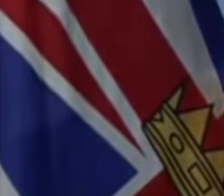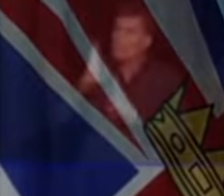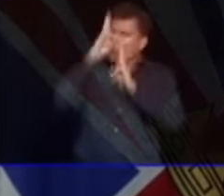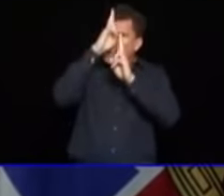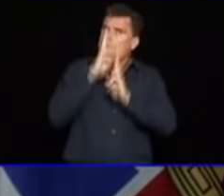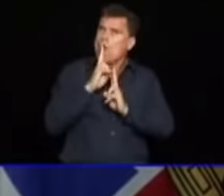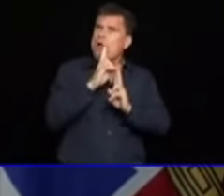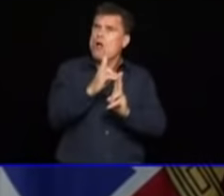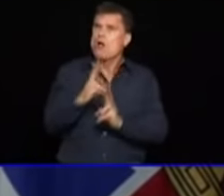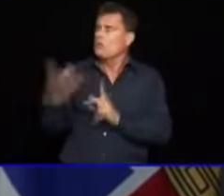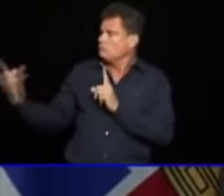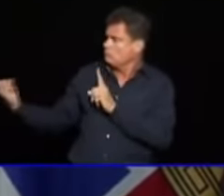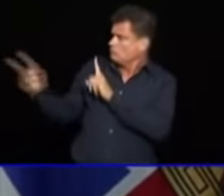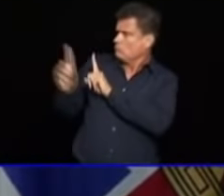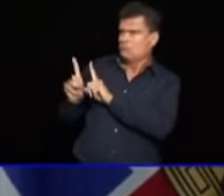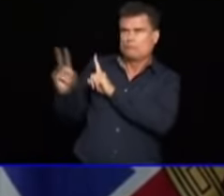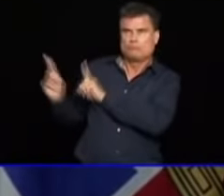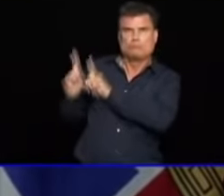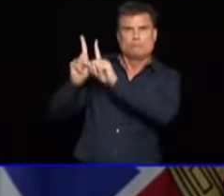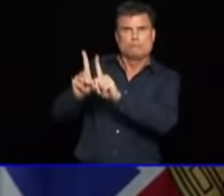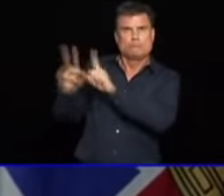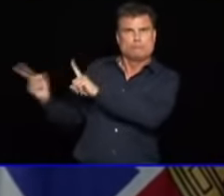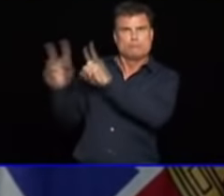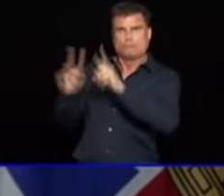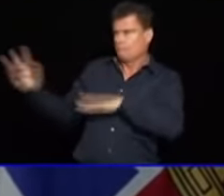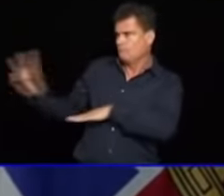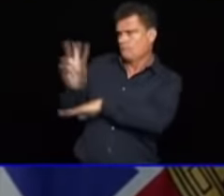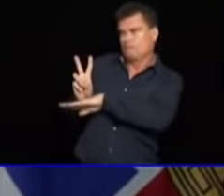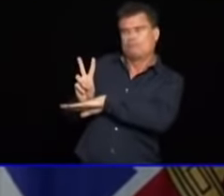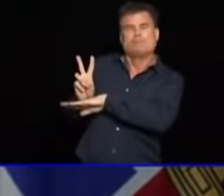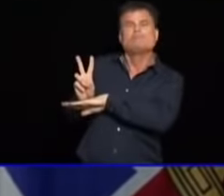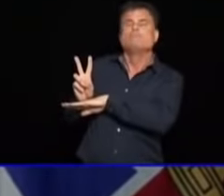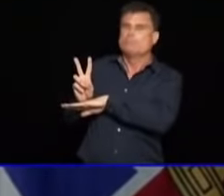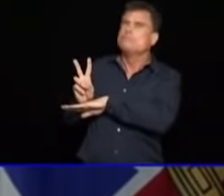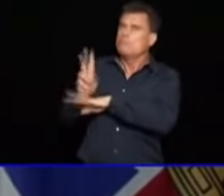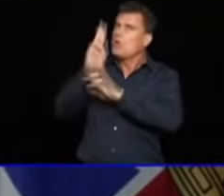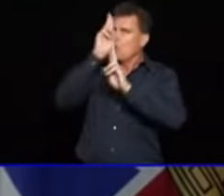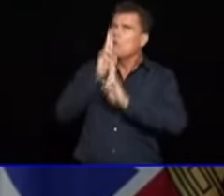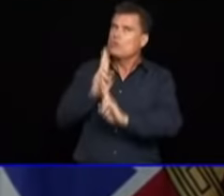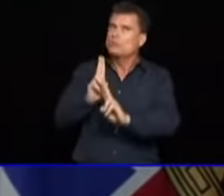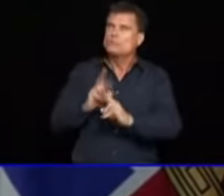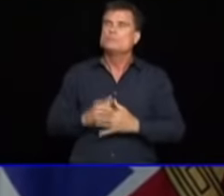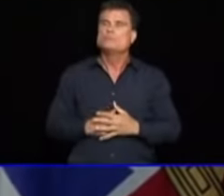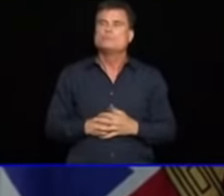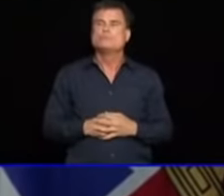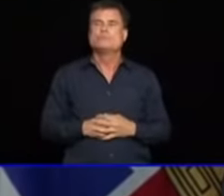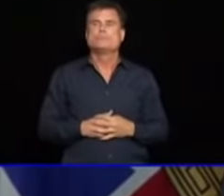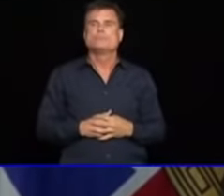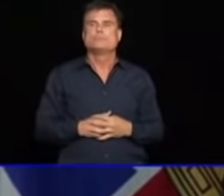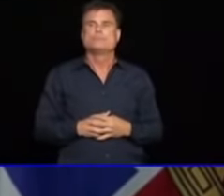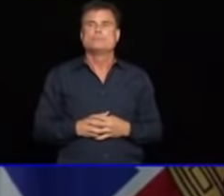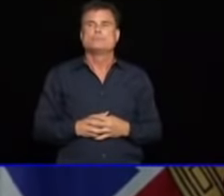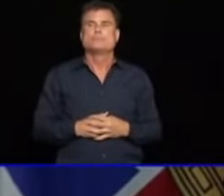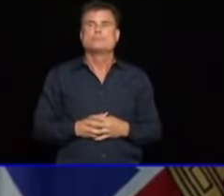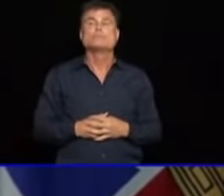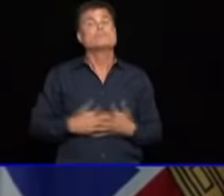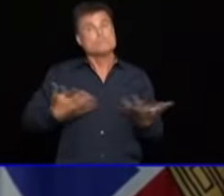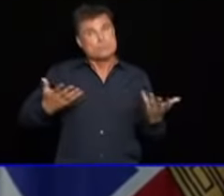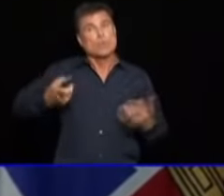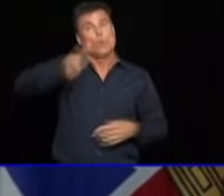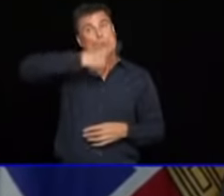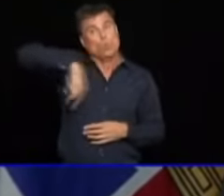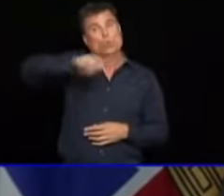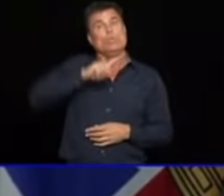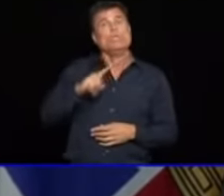The things that we've achieved, the resumption of surgery, the fact that we restored, albeit limited visits to long-term